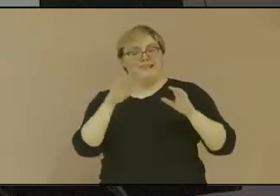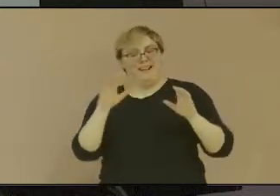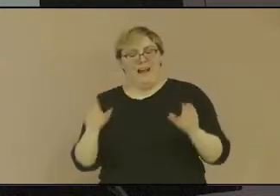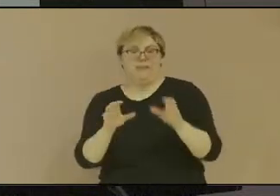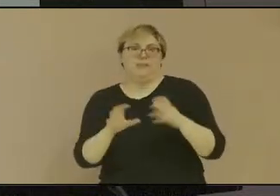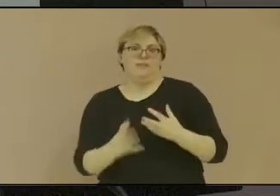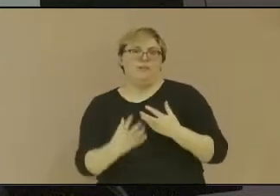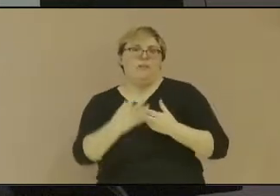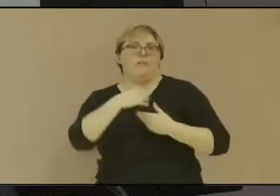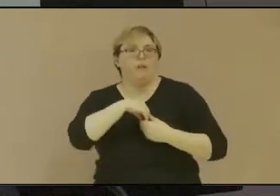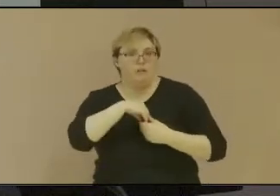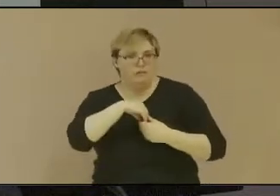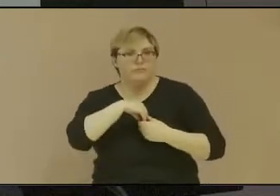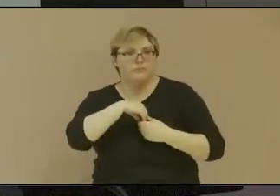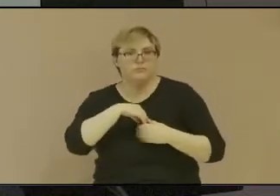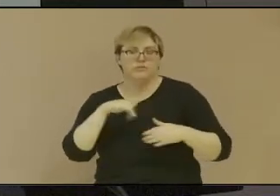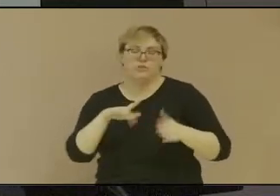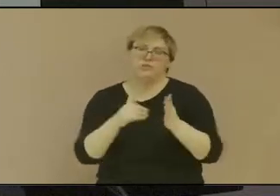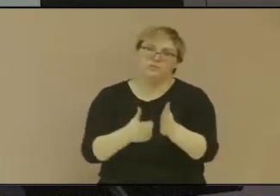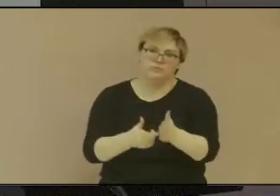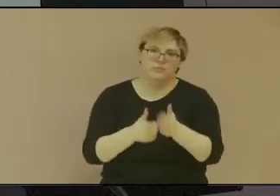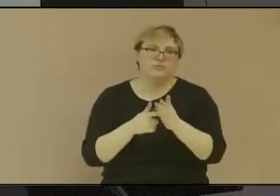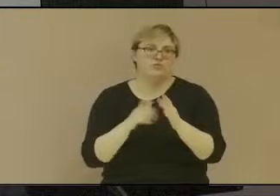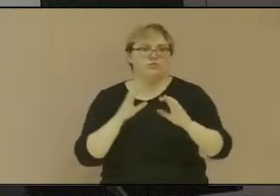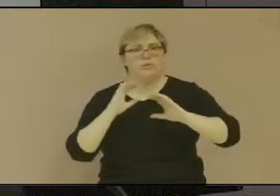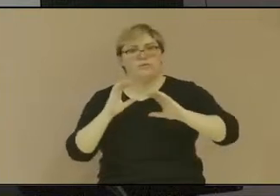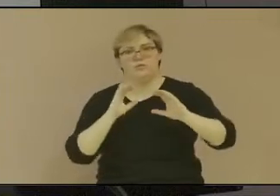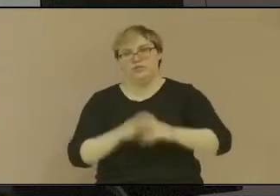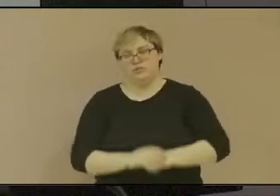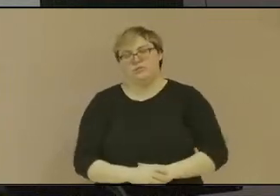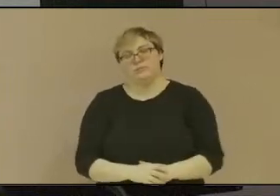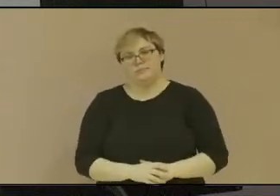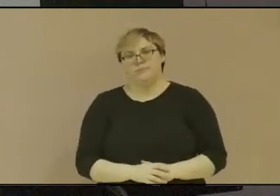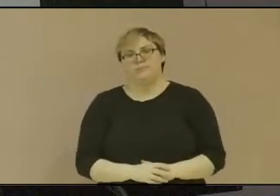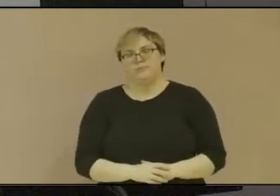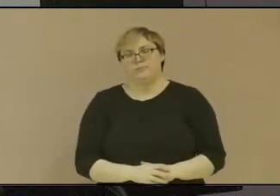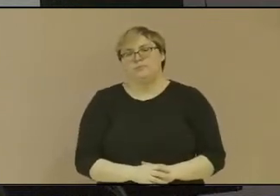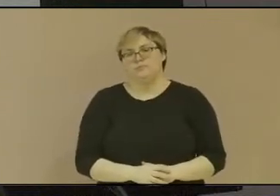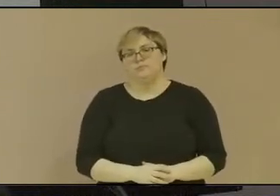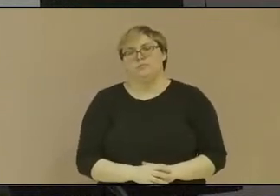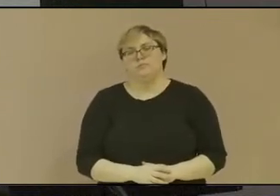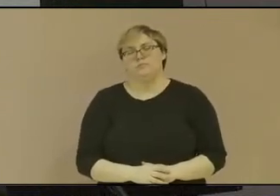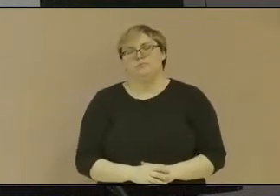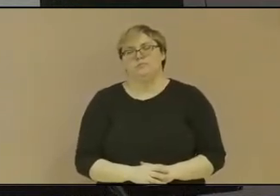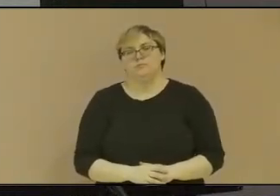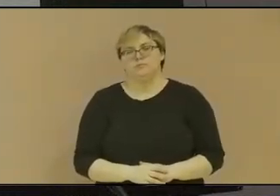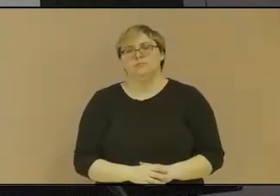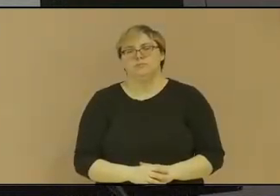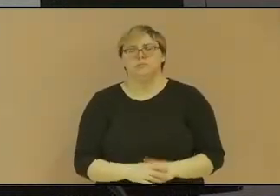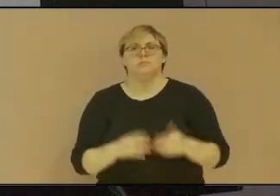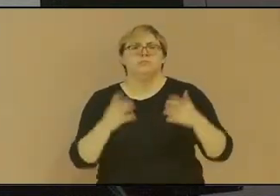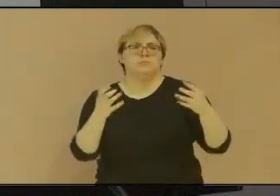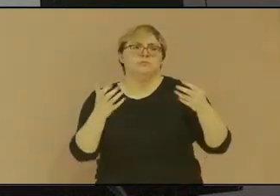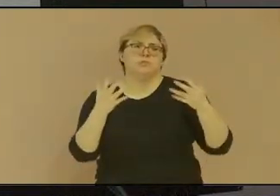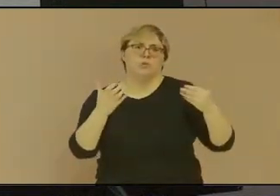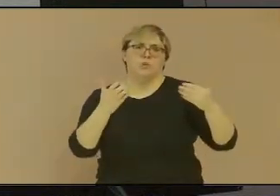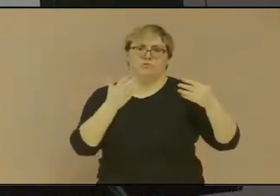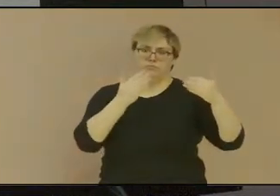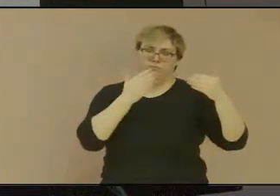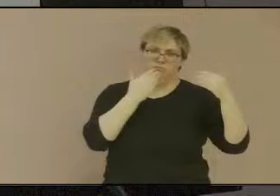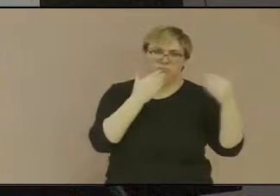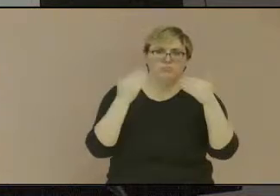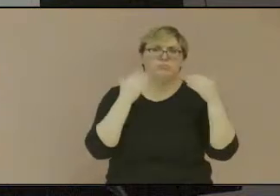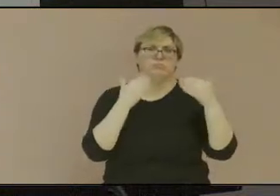and overdue conversations. I'd also like to express the college's gratitude to